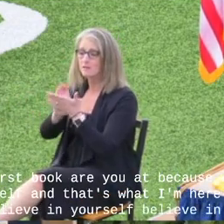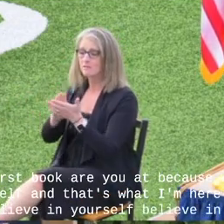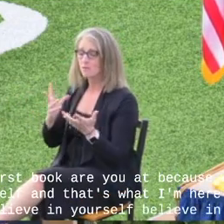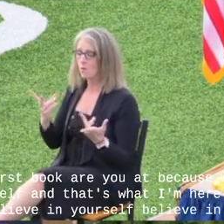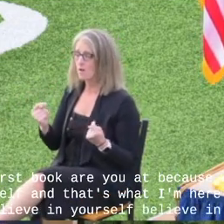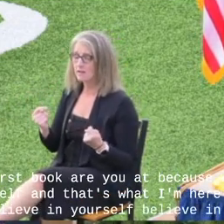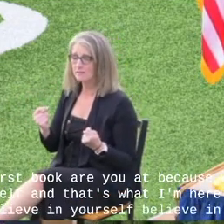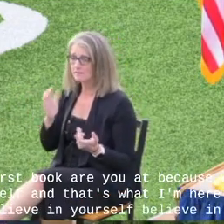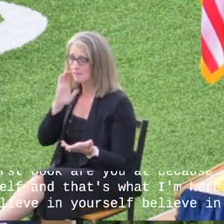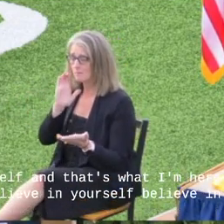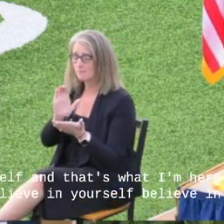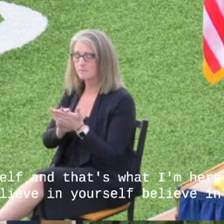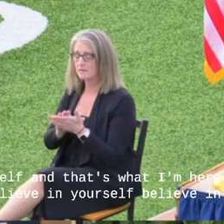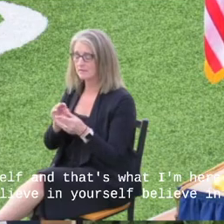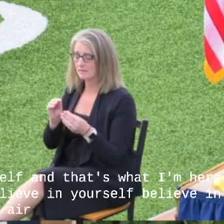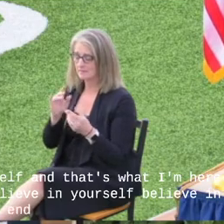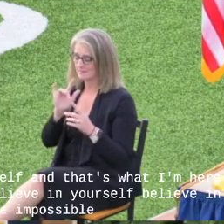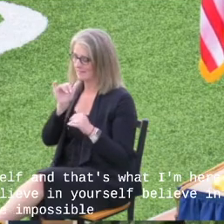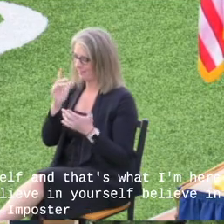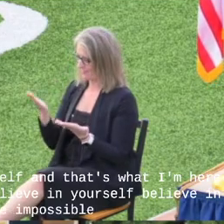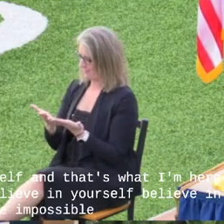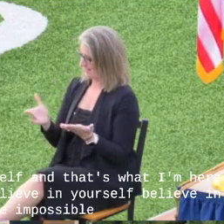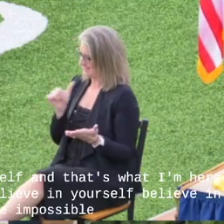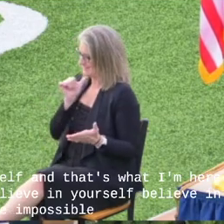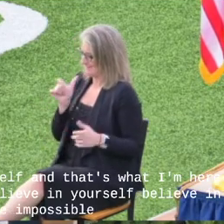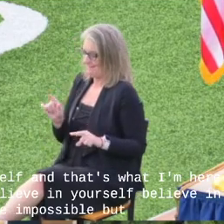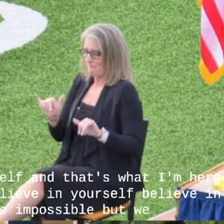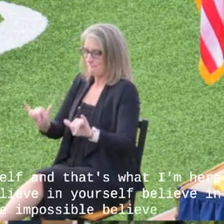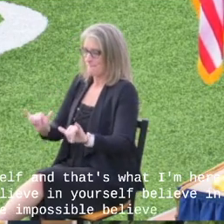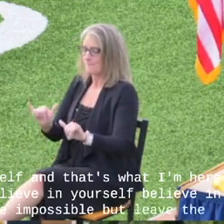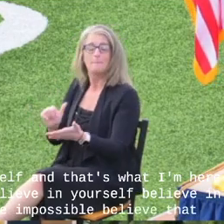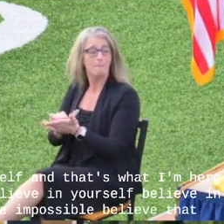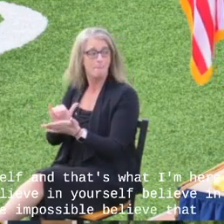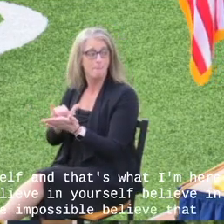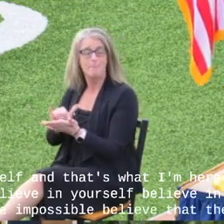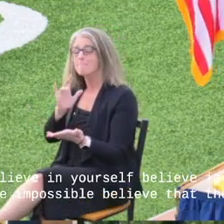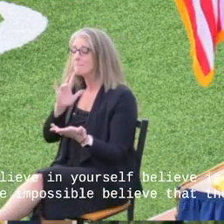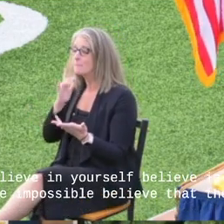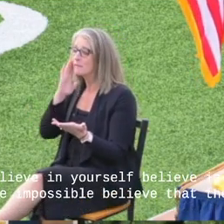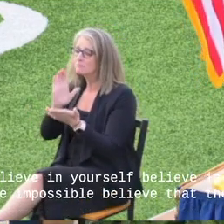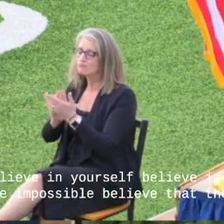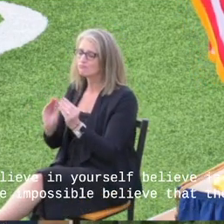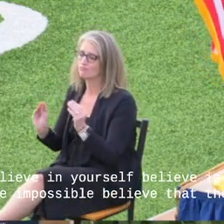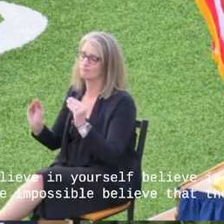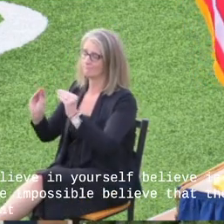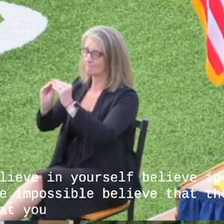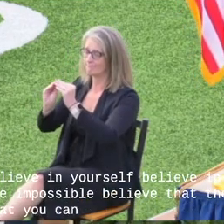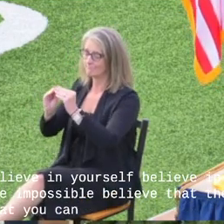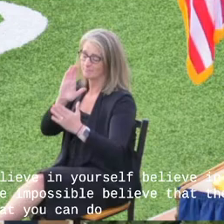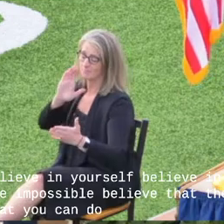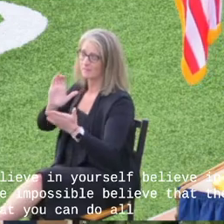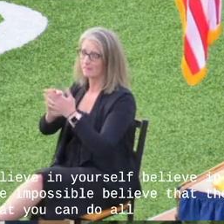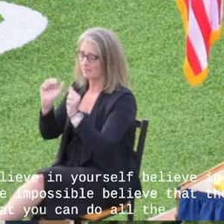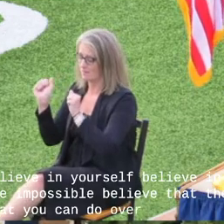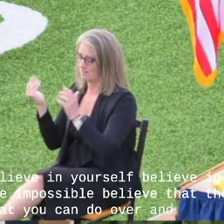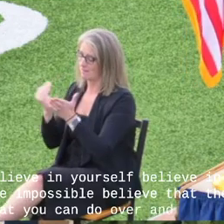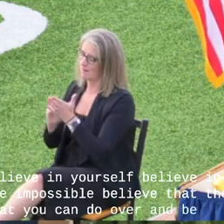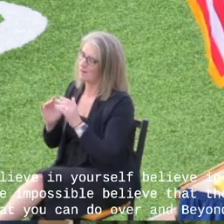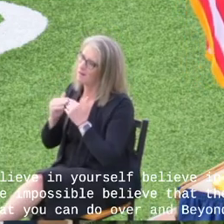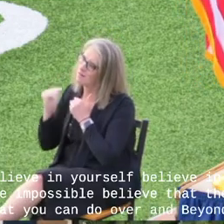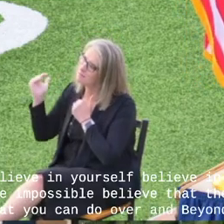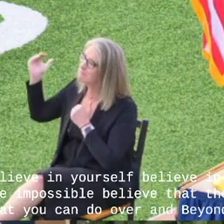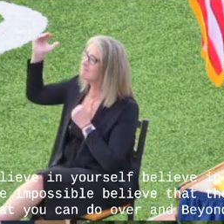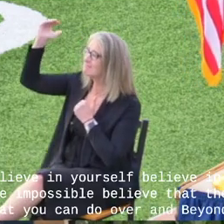what? Believe in the impossible. Believe that there's more. Believe that you can do over and